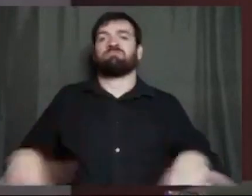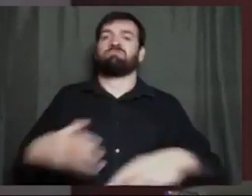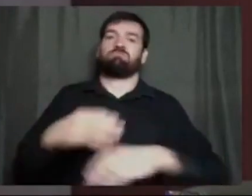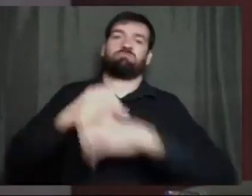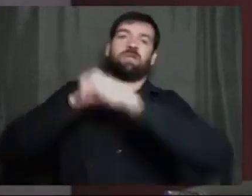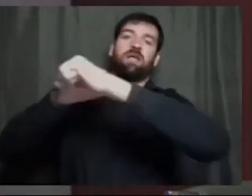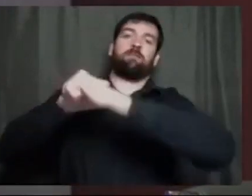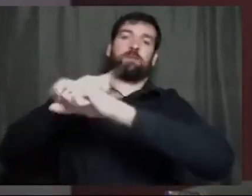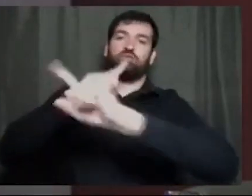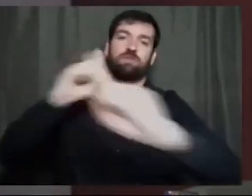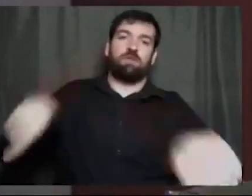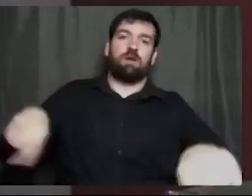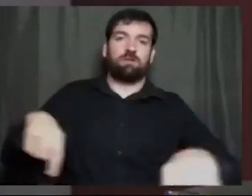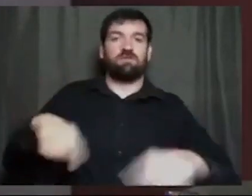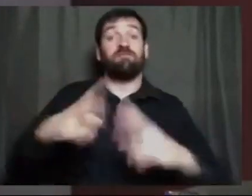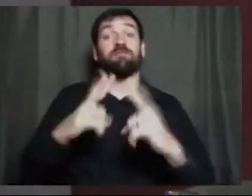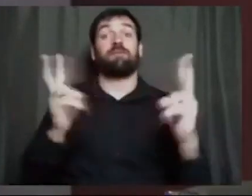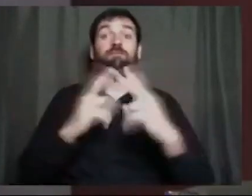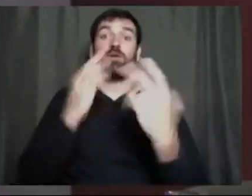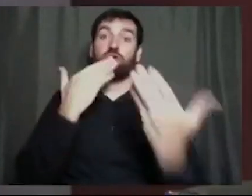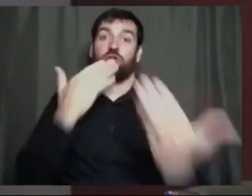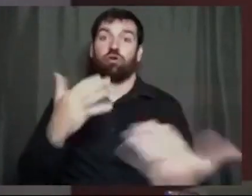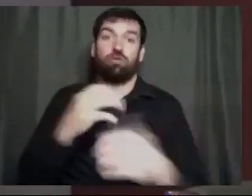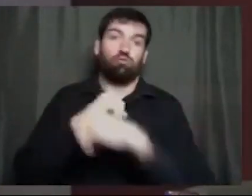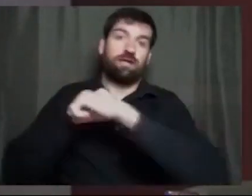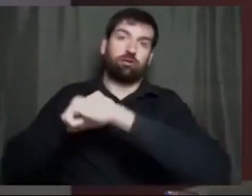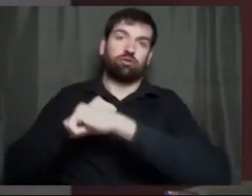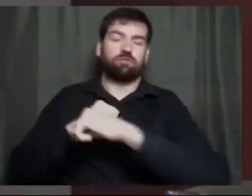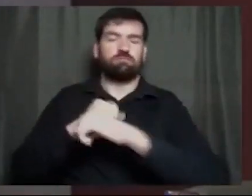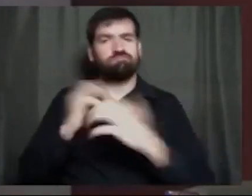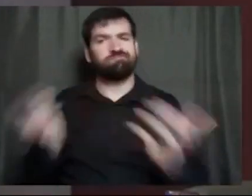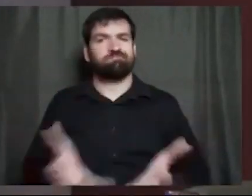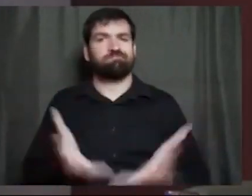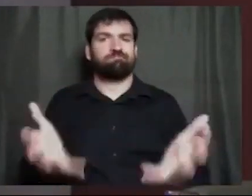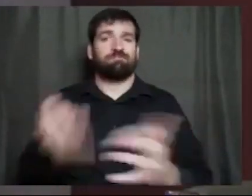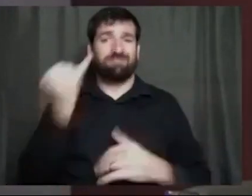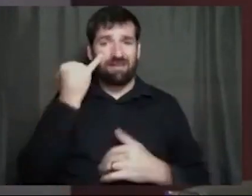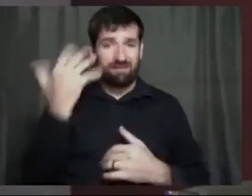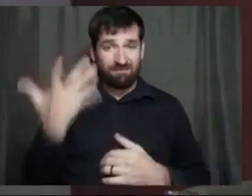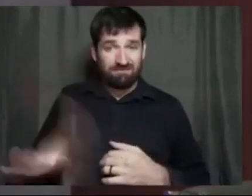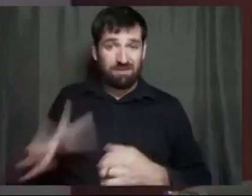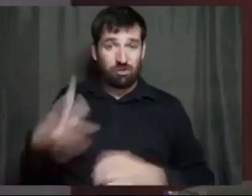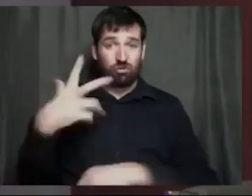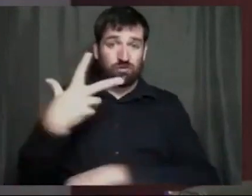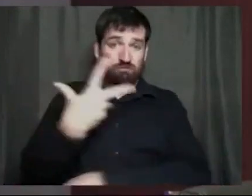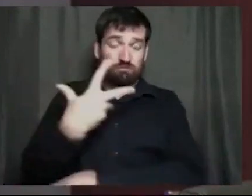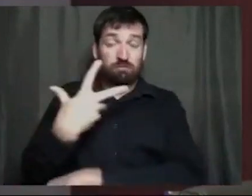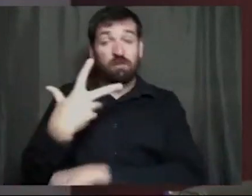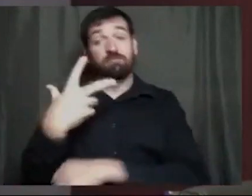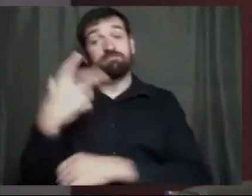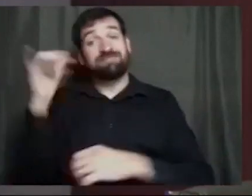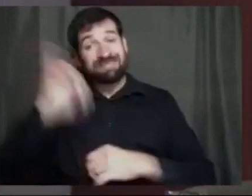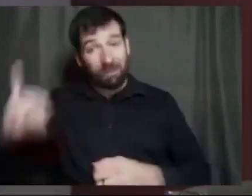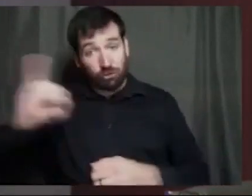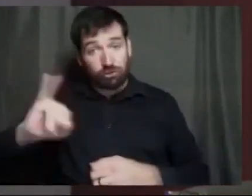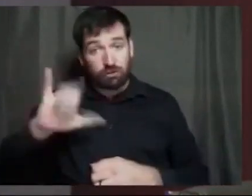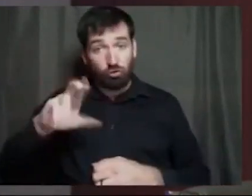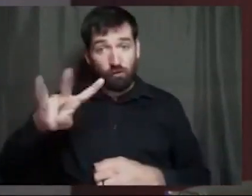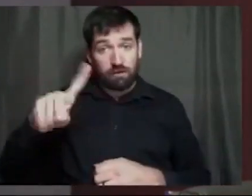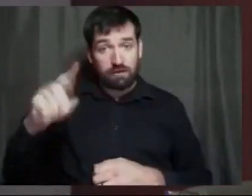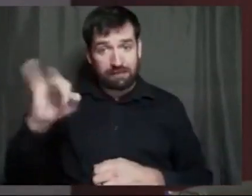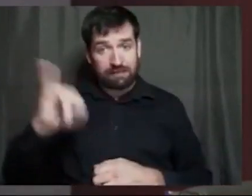them very, very well. So I would encourage anybody who had COVID-19 to go ahead and get the vaccine, because we know that that is